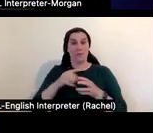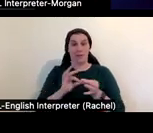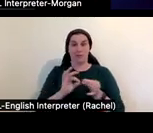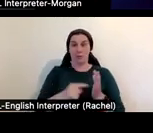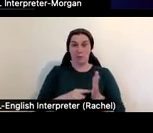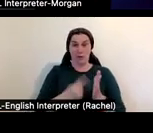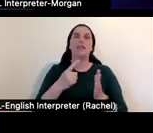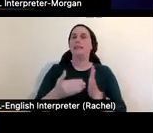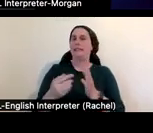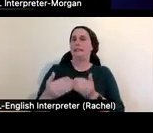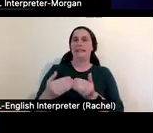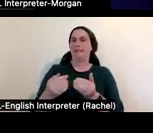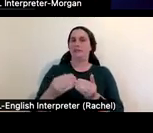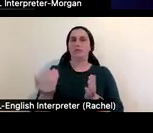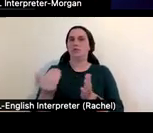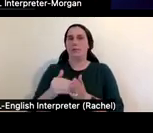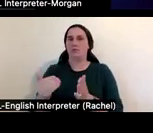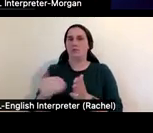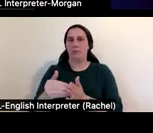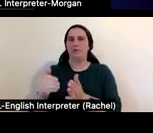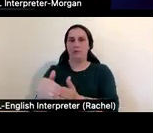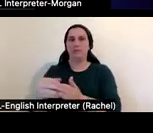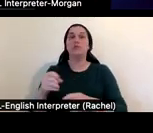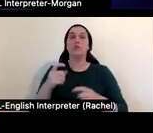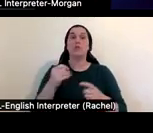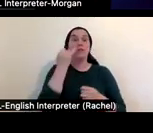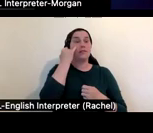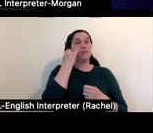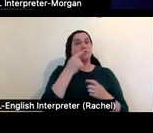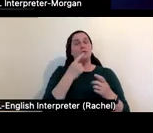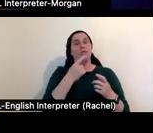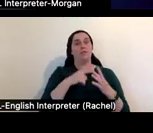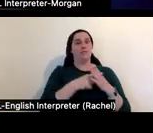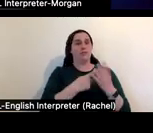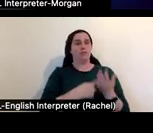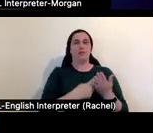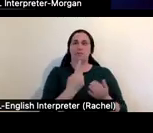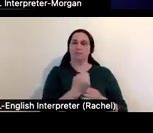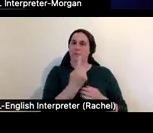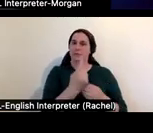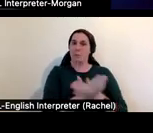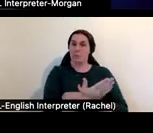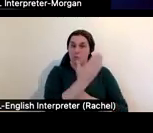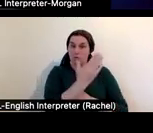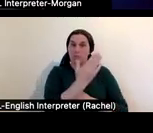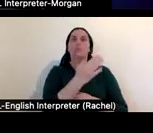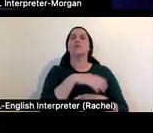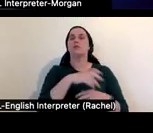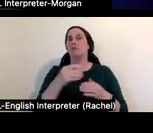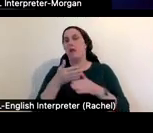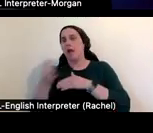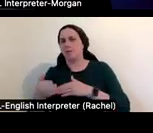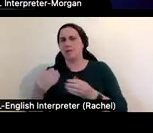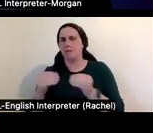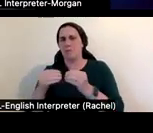my students too, once they said something in the morning that like, oh, should I not, like, you know, it gets out. So how about we just speak like on